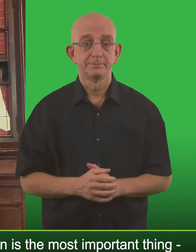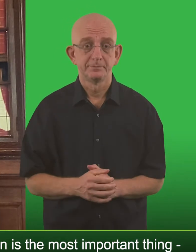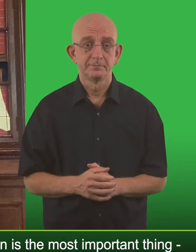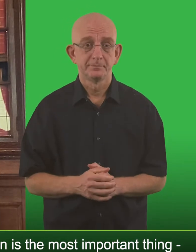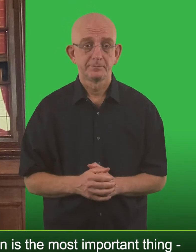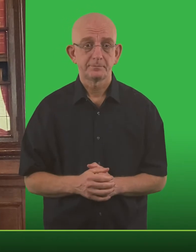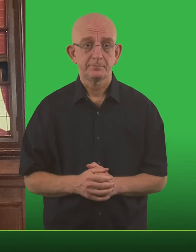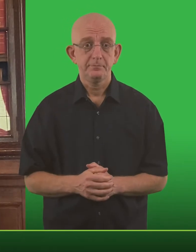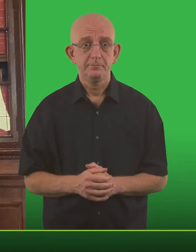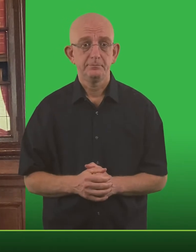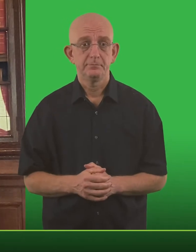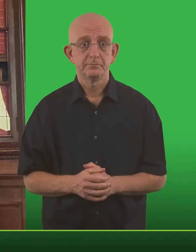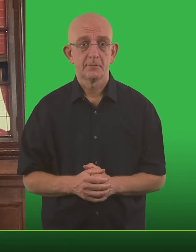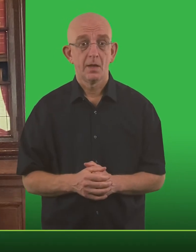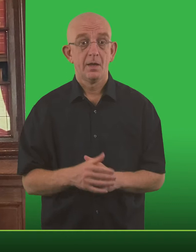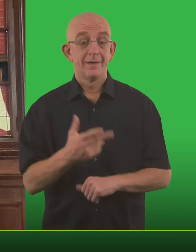at home.